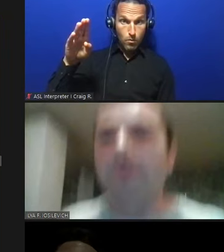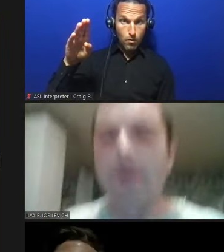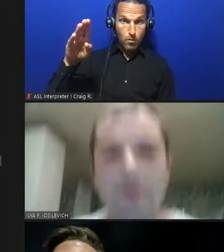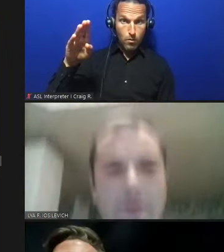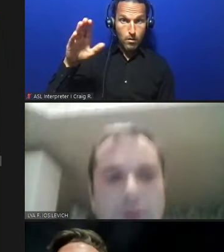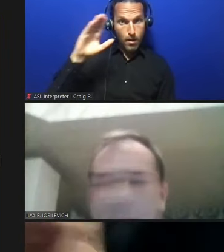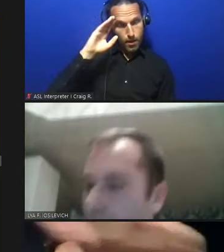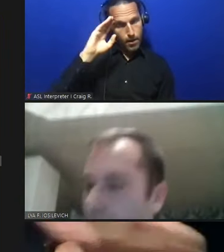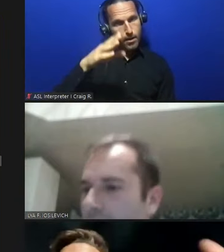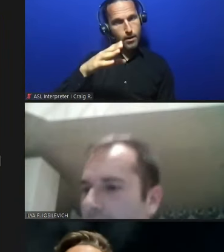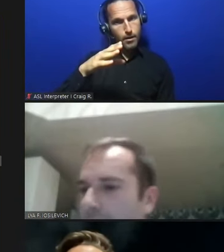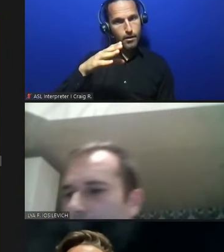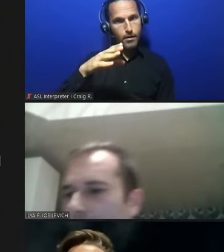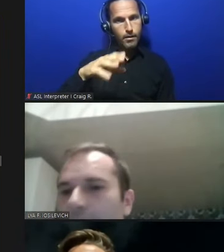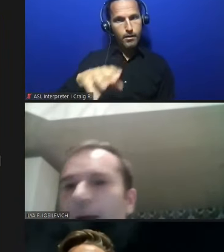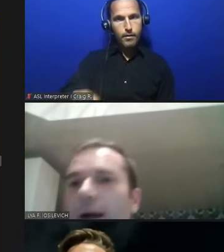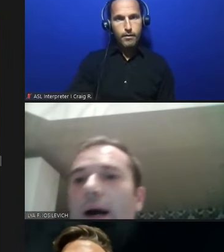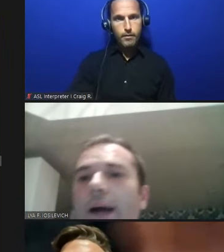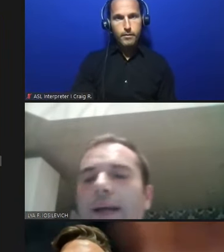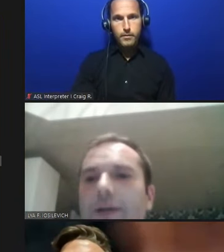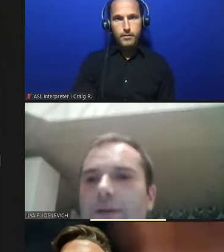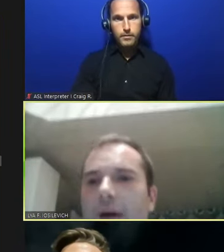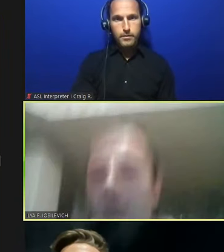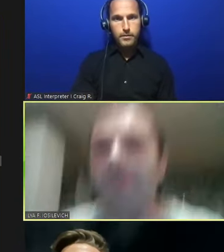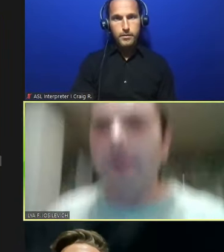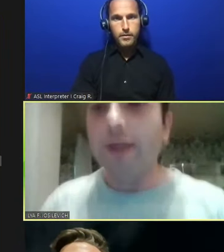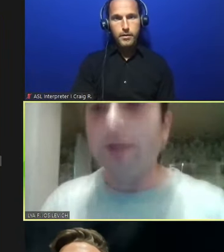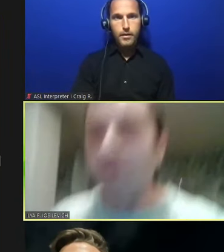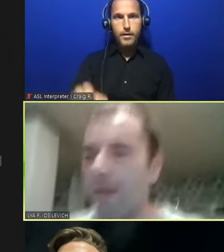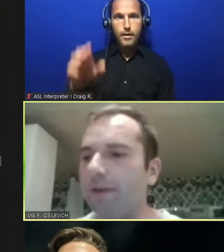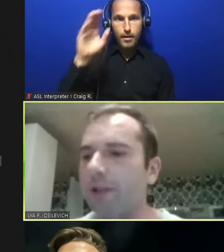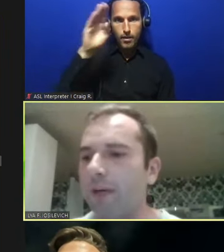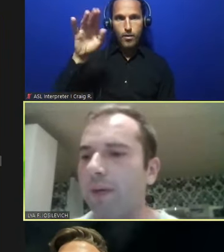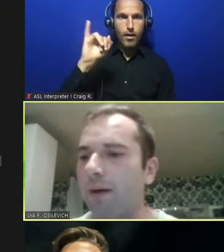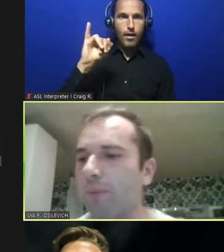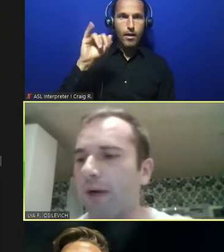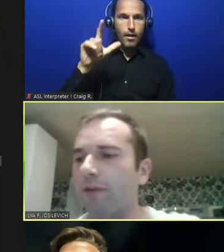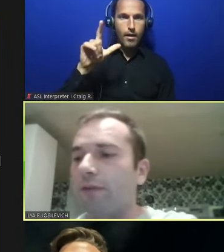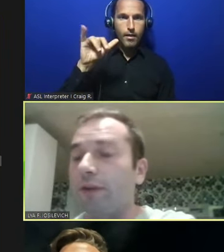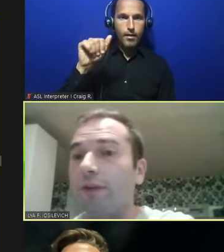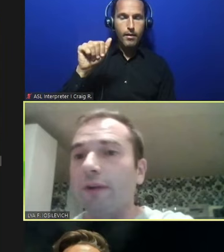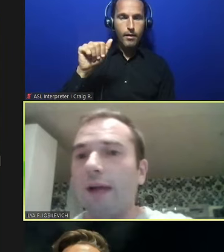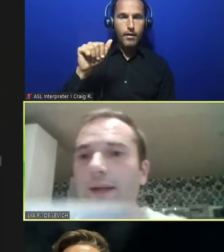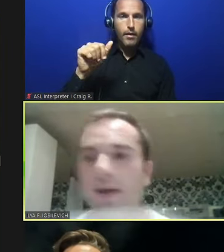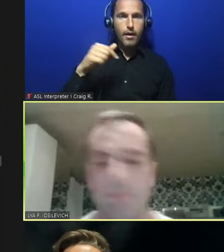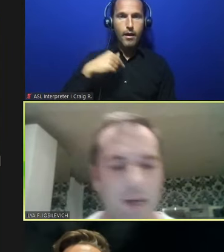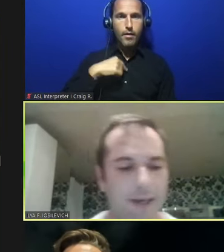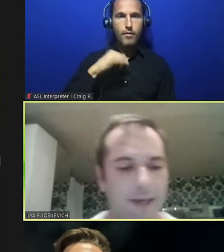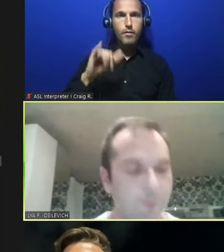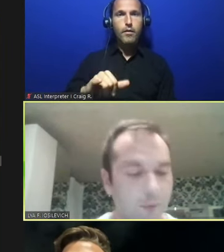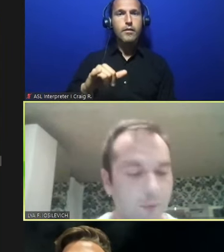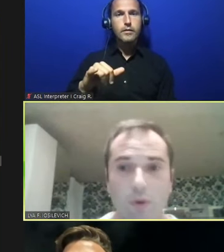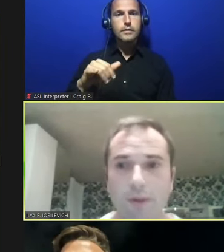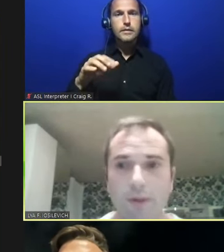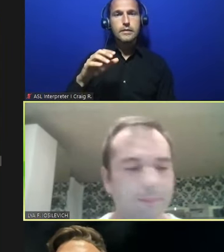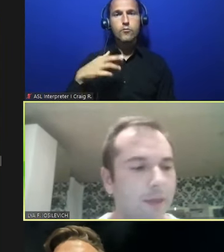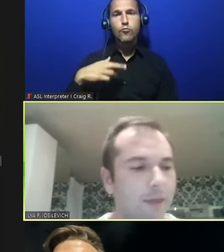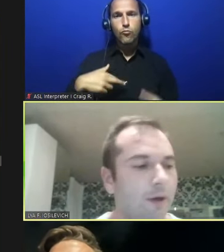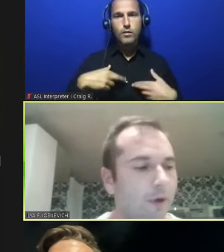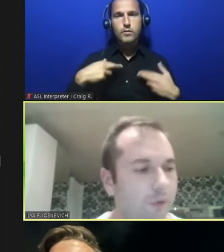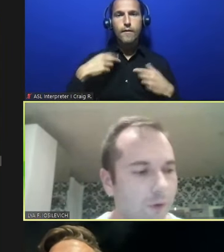Hi. So please begin your remarks. Yes, I'm Ilya Solevich. I'm a private citizen, and I am from